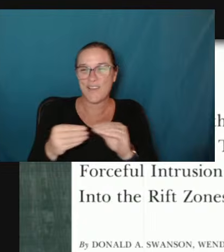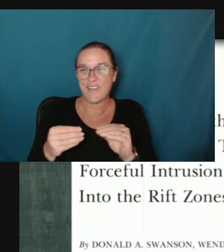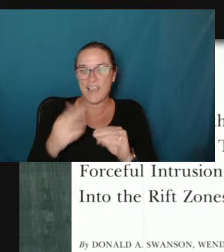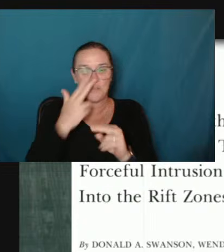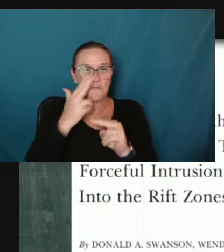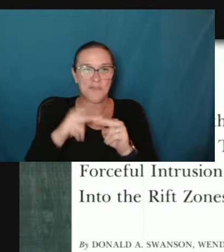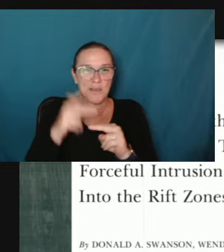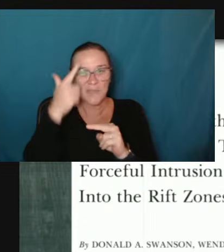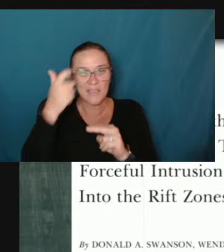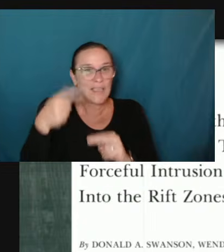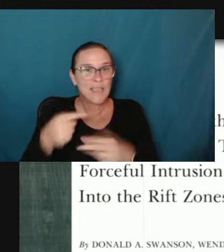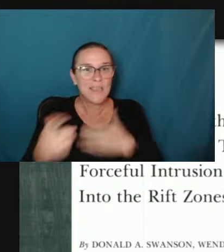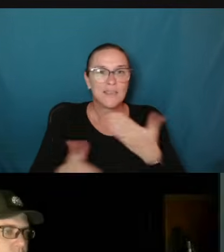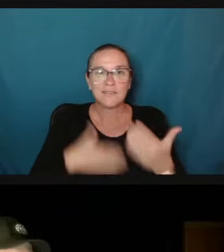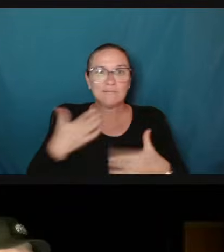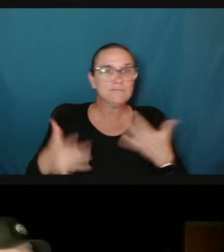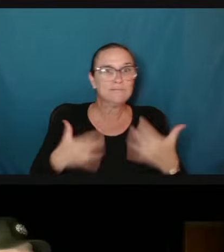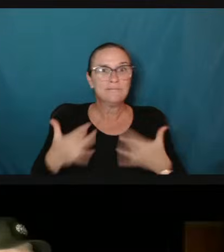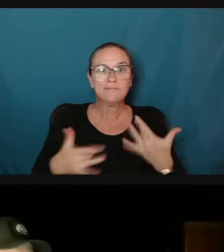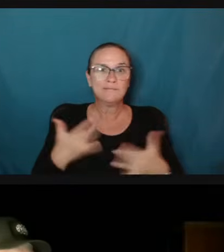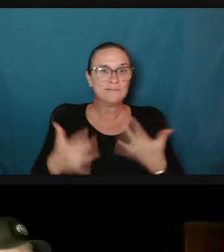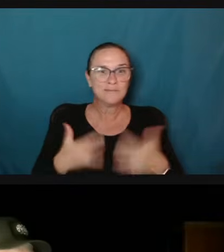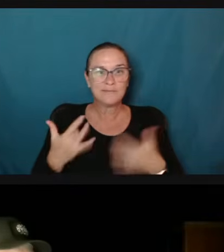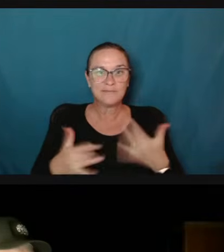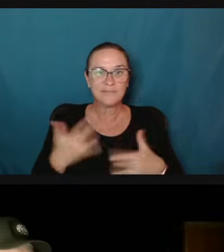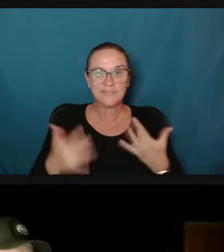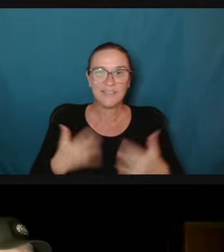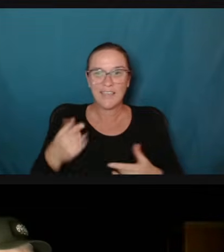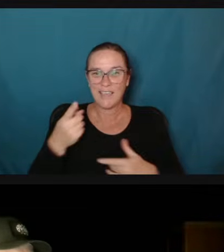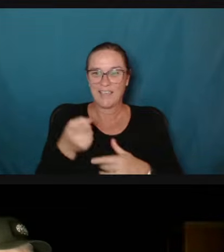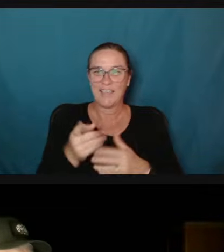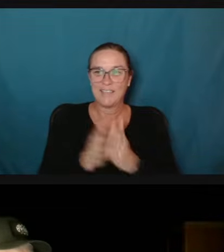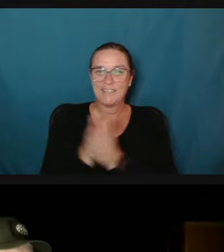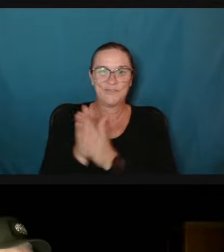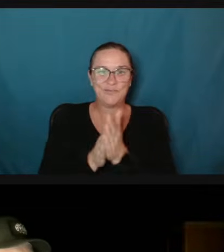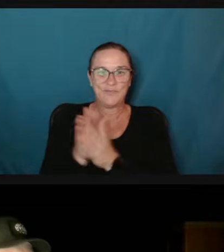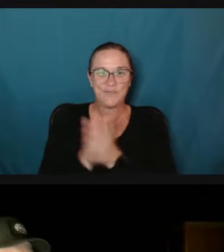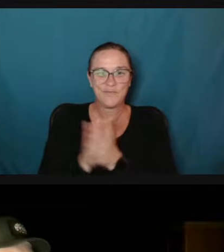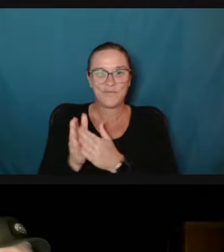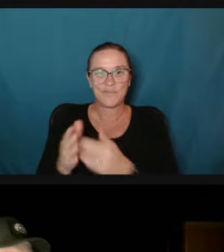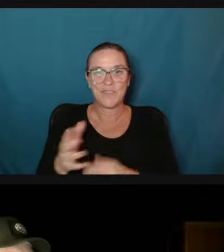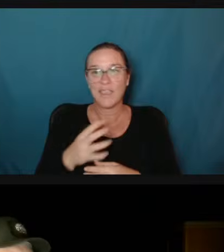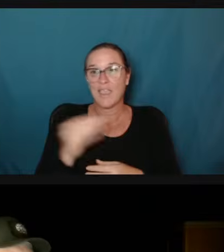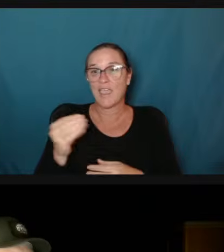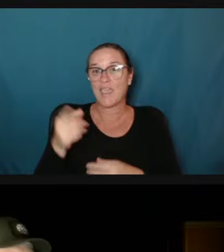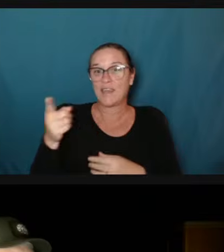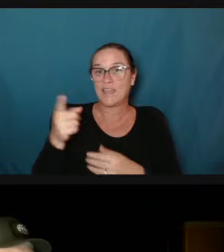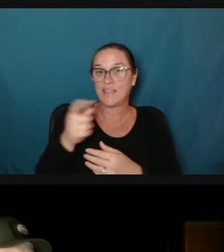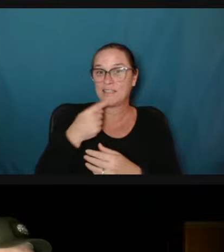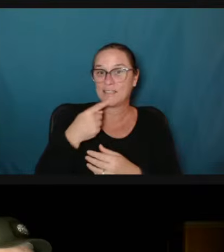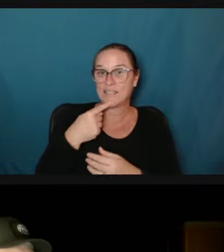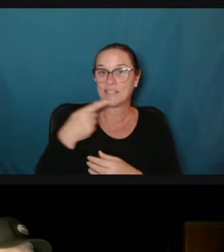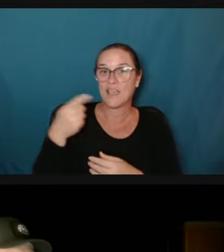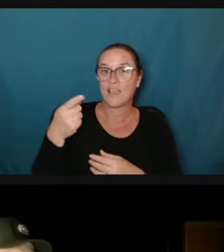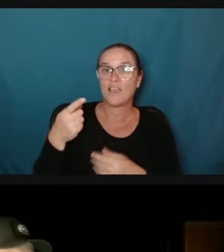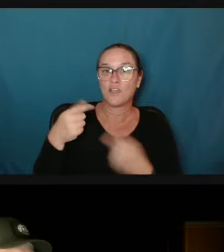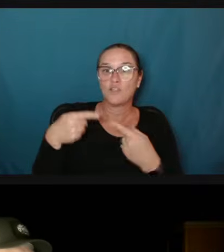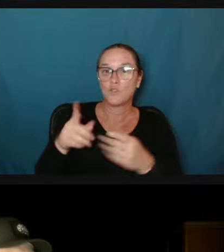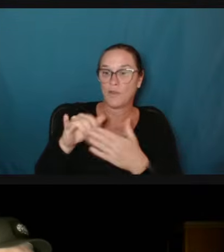he gets so excited. He is outright giddy. And as he writes here, this finding was at the